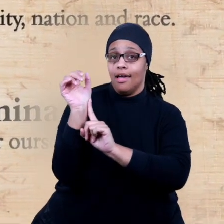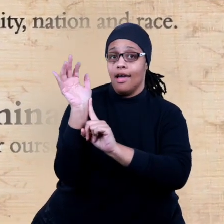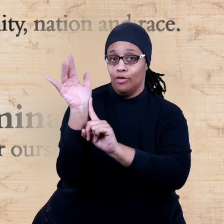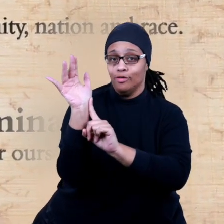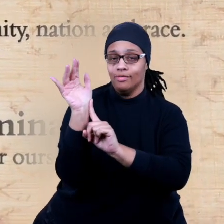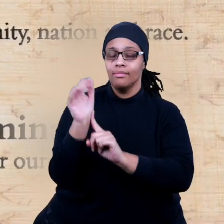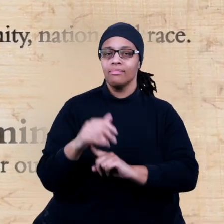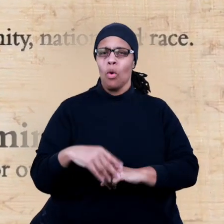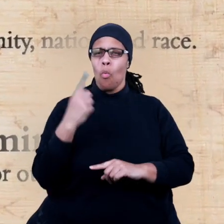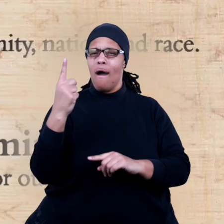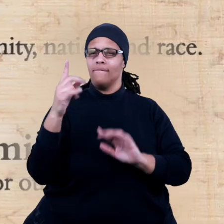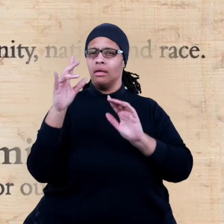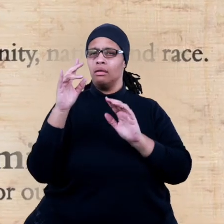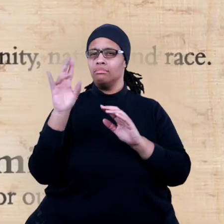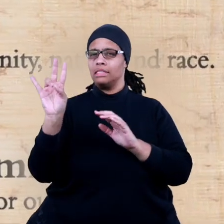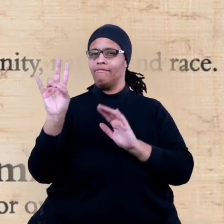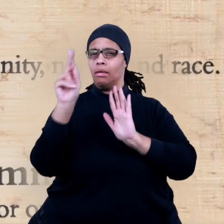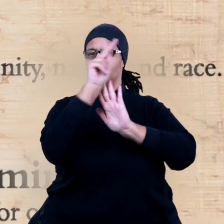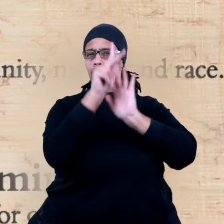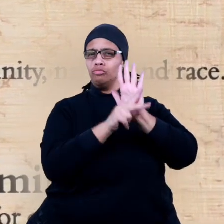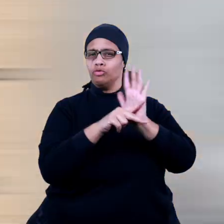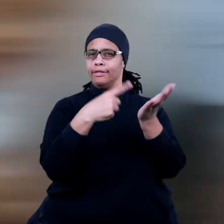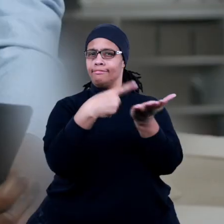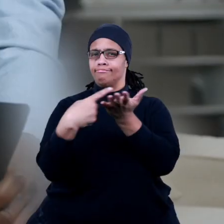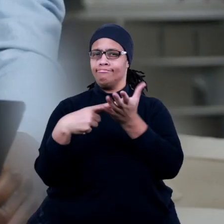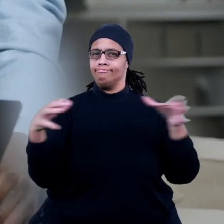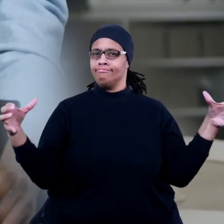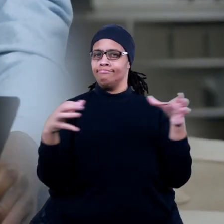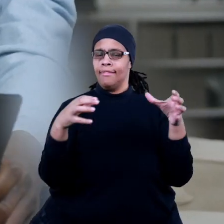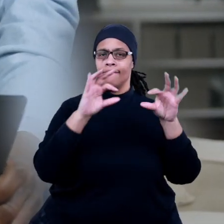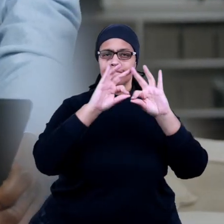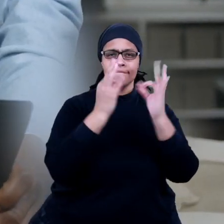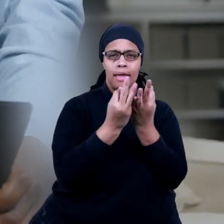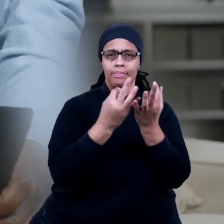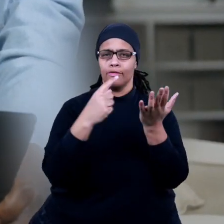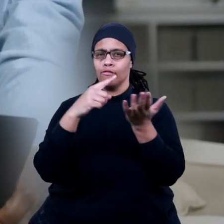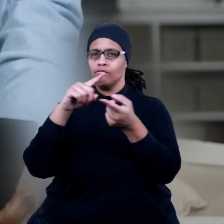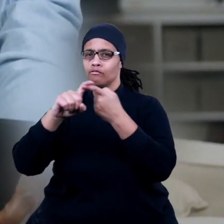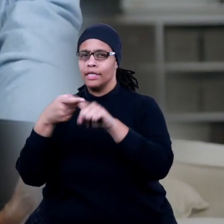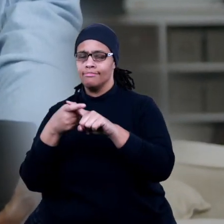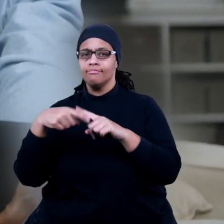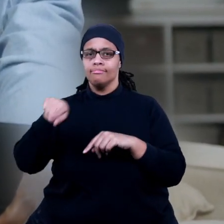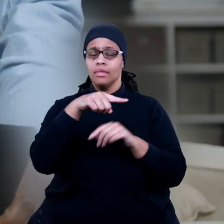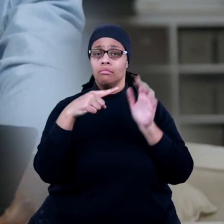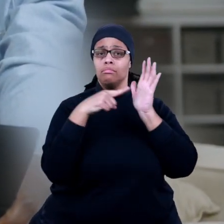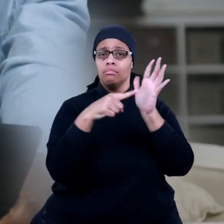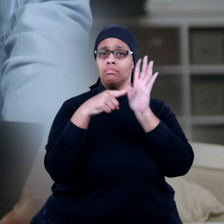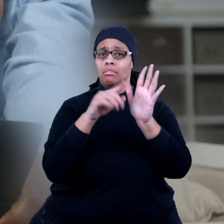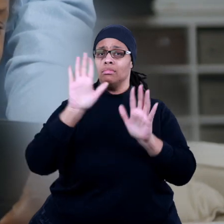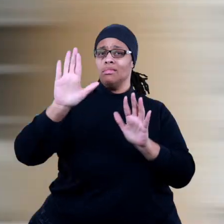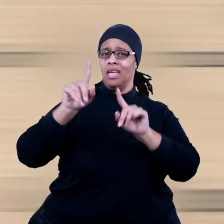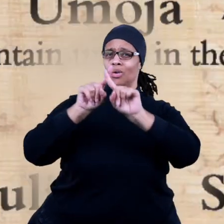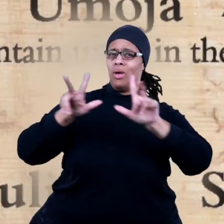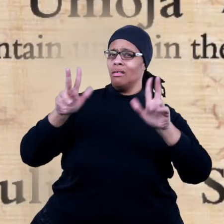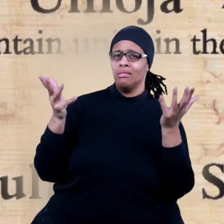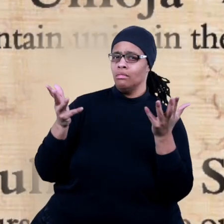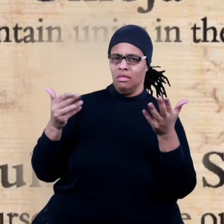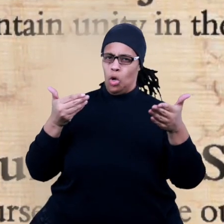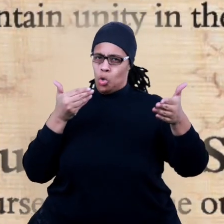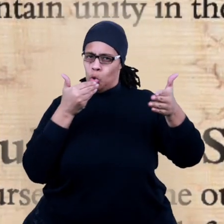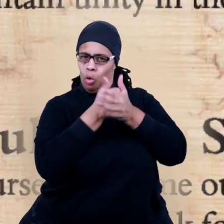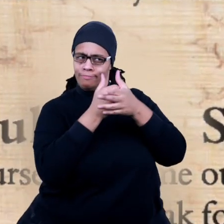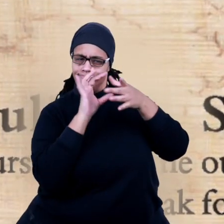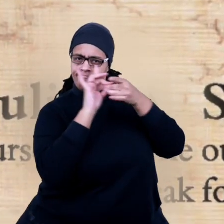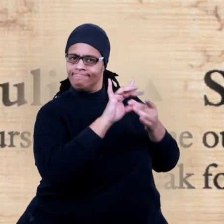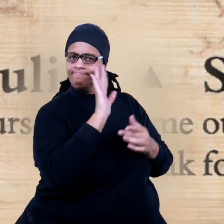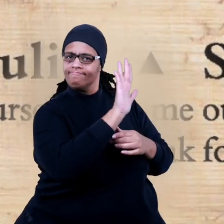of the candle, one of the 7 principles is discussed among family and friends. The symbols of Kwanzaa are